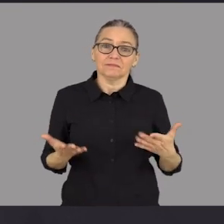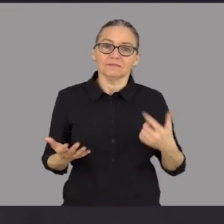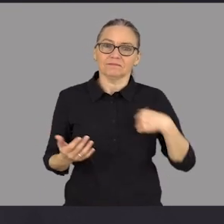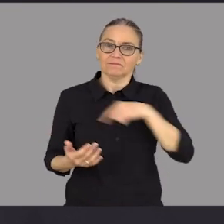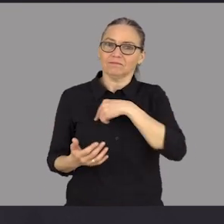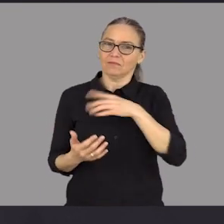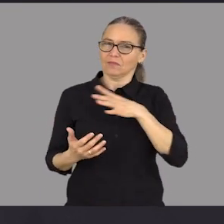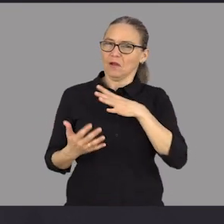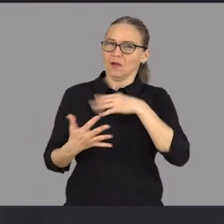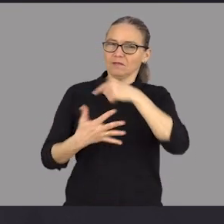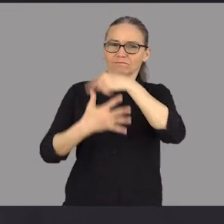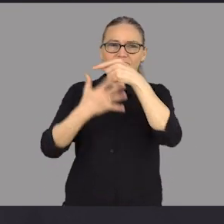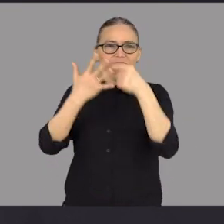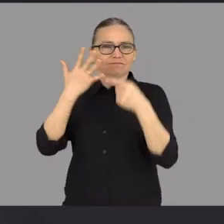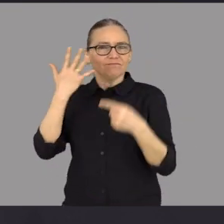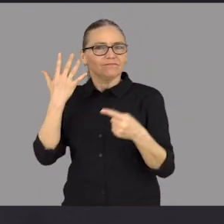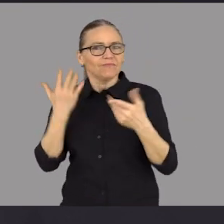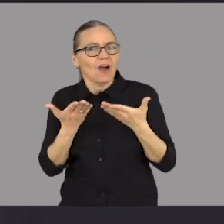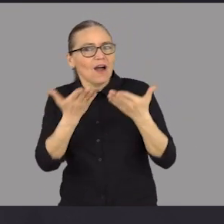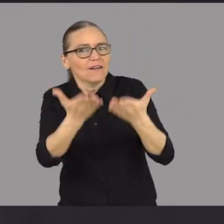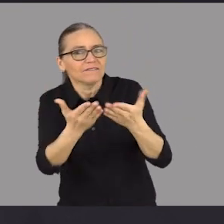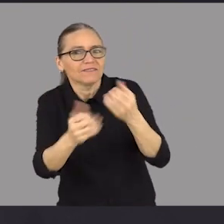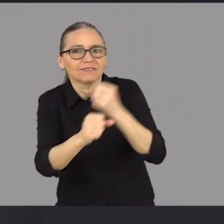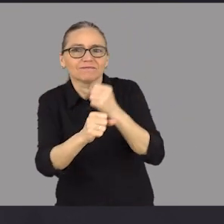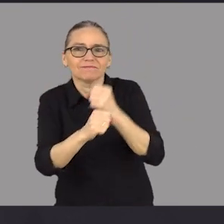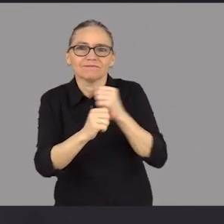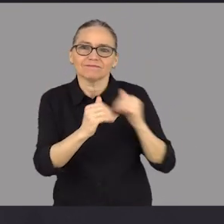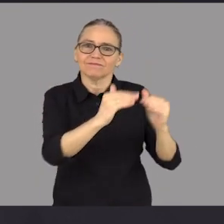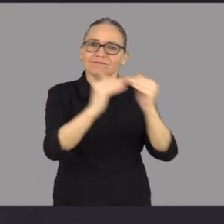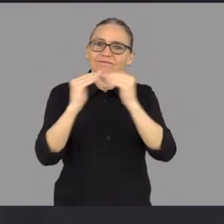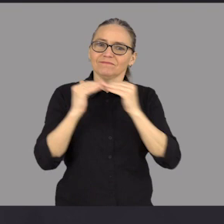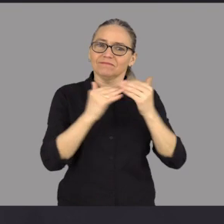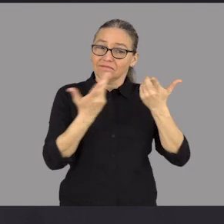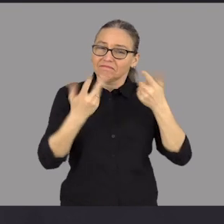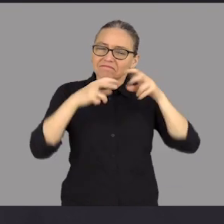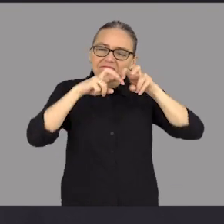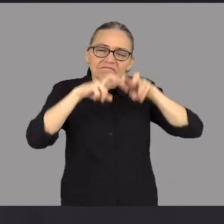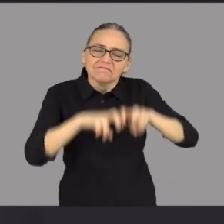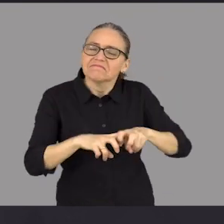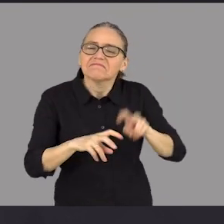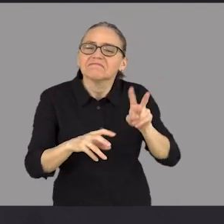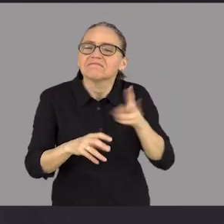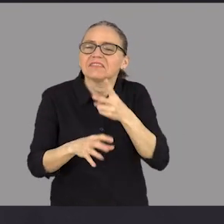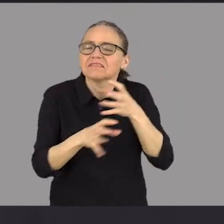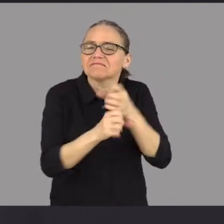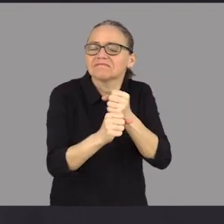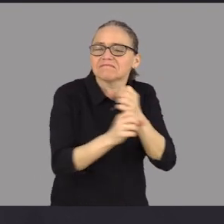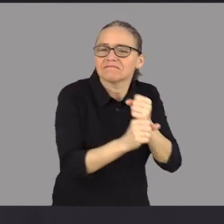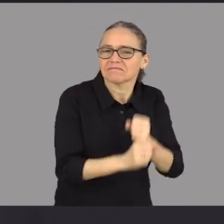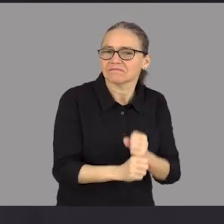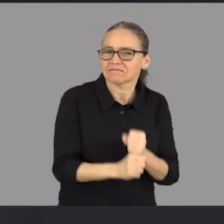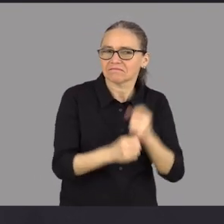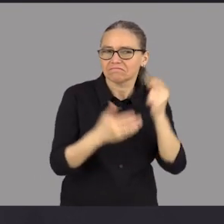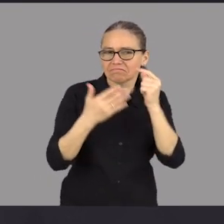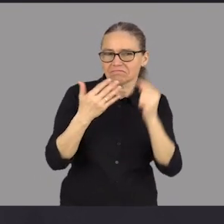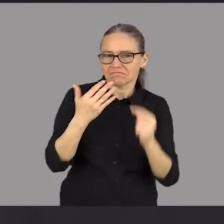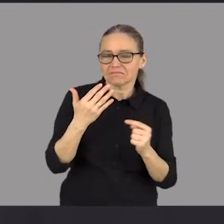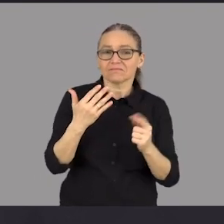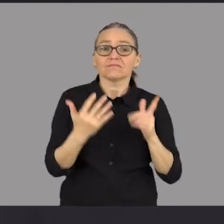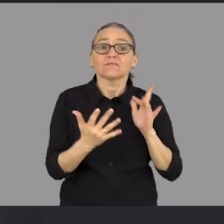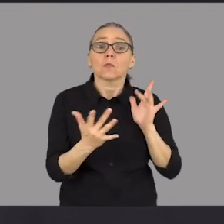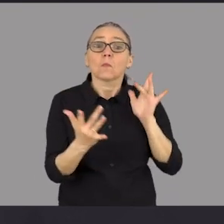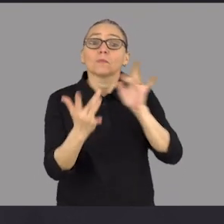covered some of the aspects of inclusive job postings, let's briefly explore the next point of connection